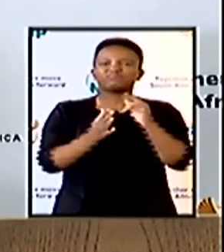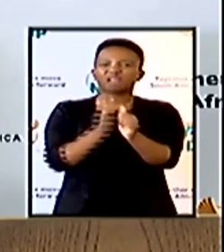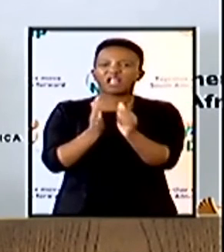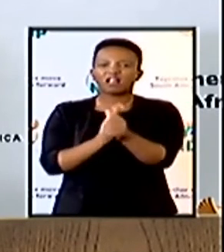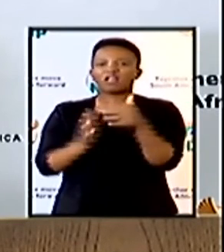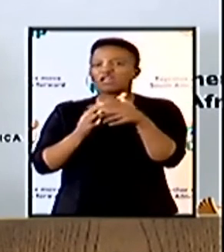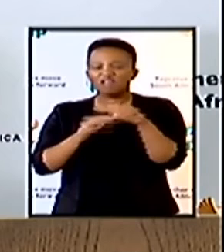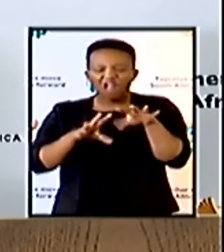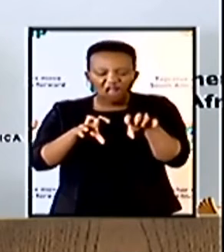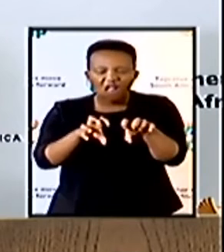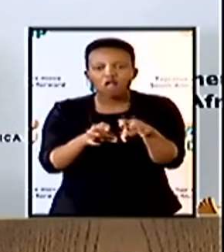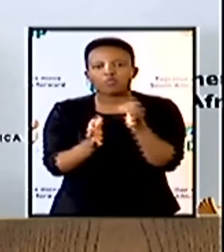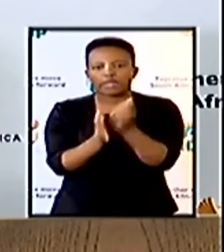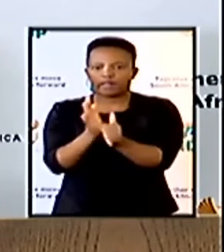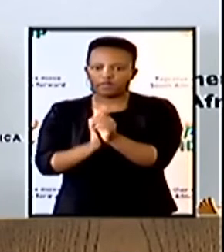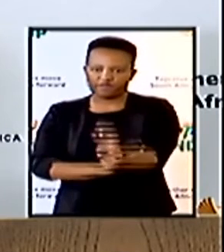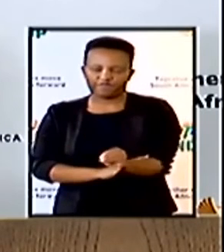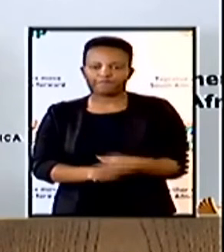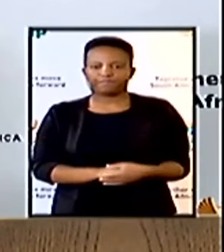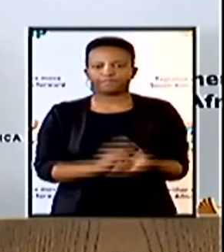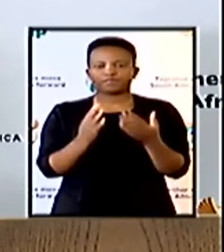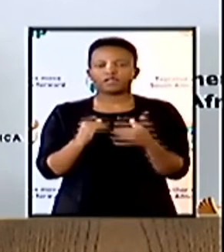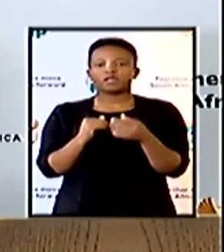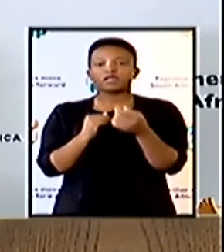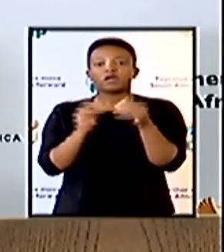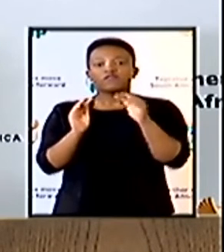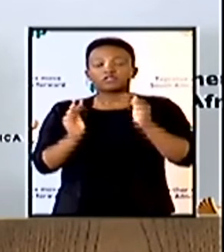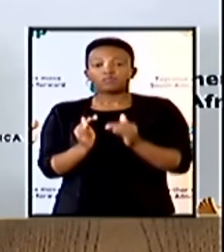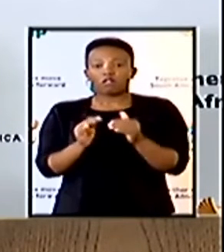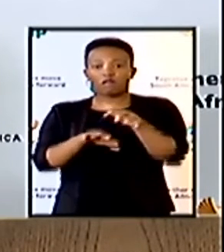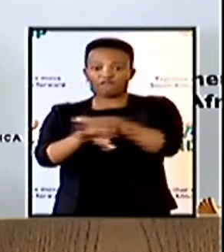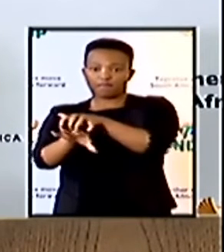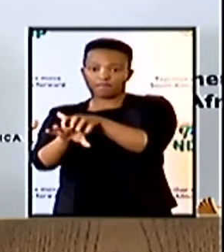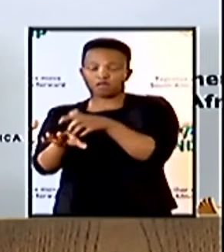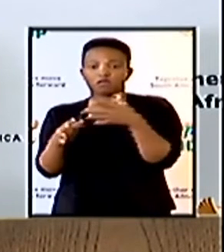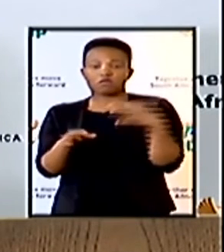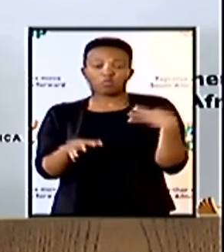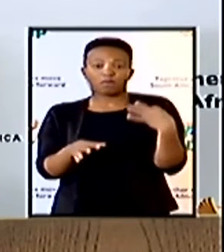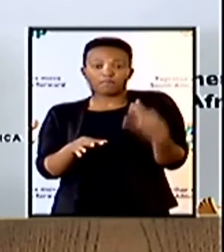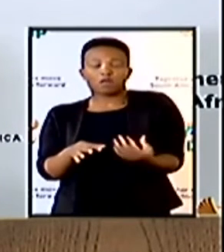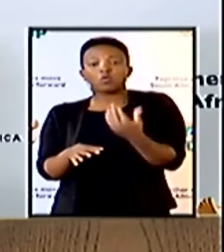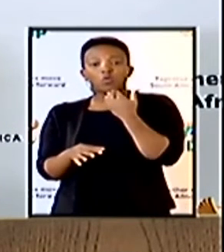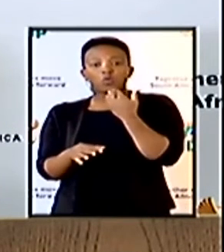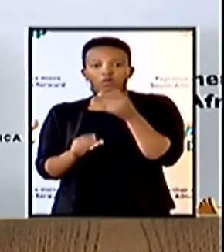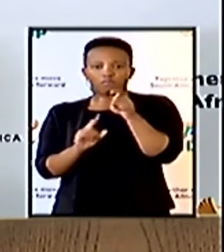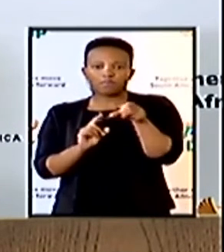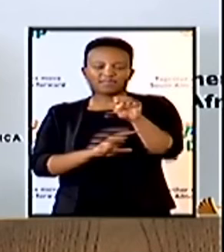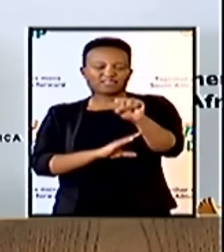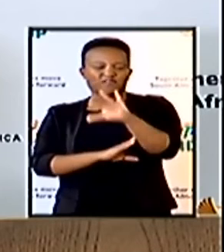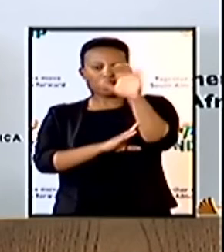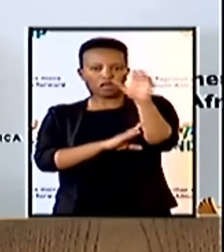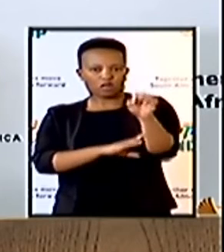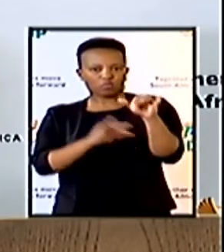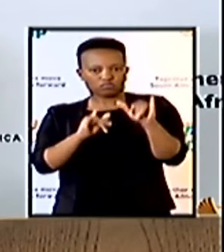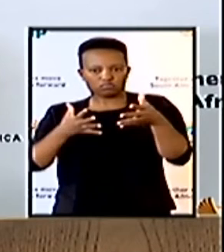qualifying criteria for our small farmers is that all those who apply must be South African citizens who have been